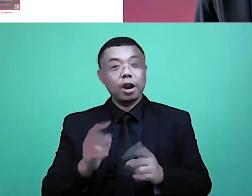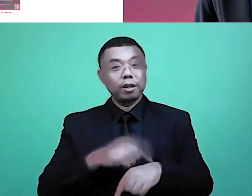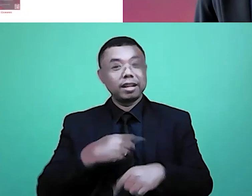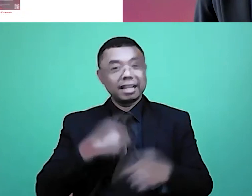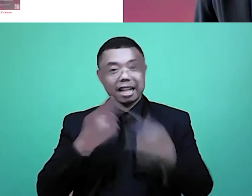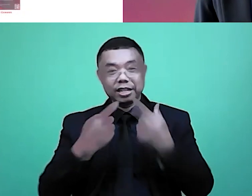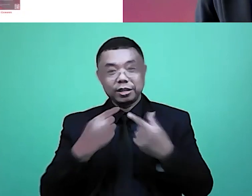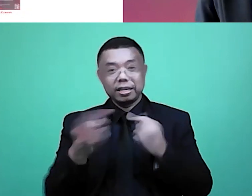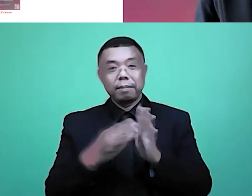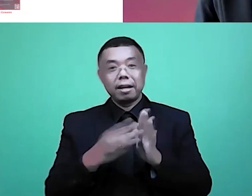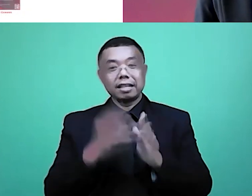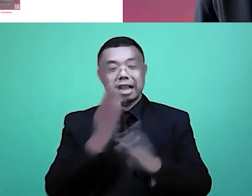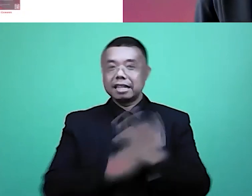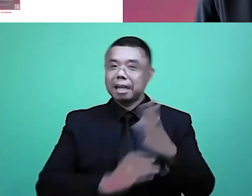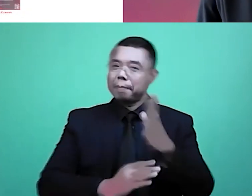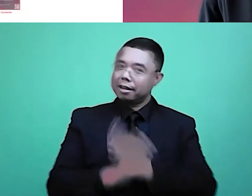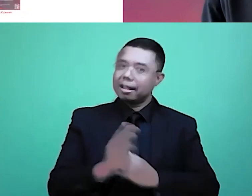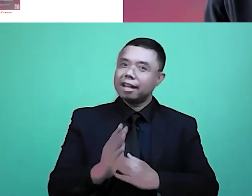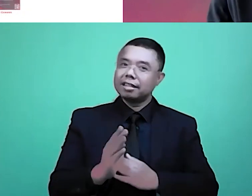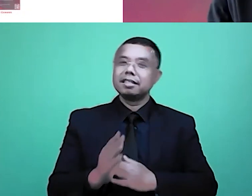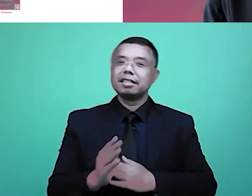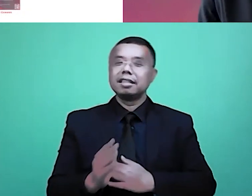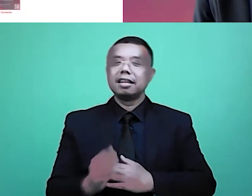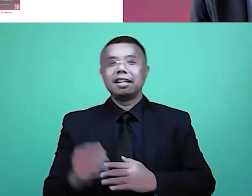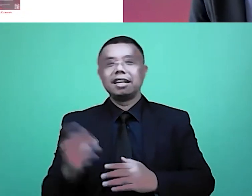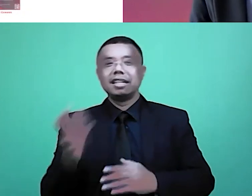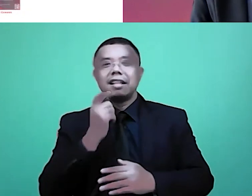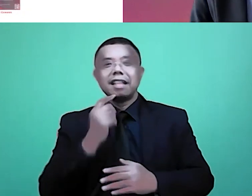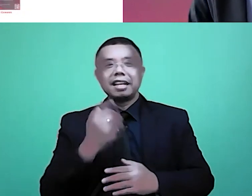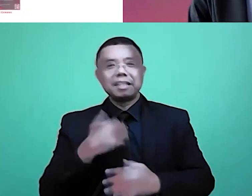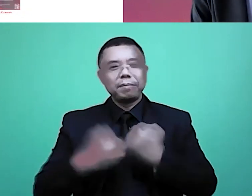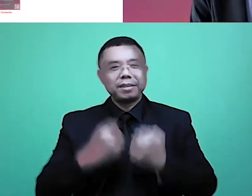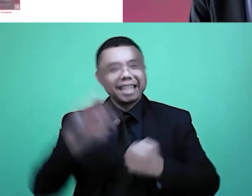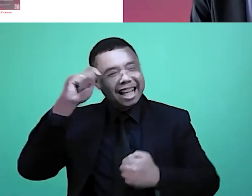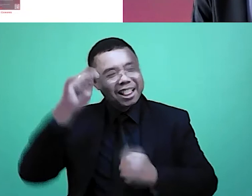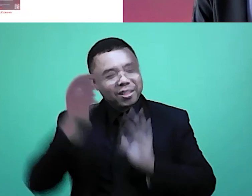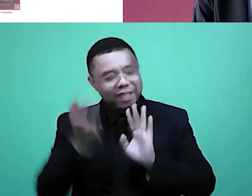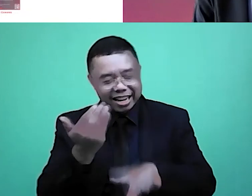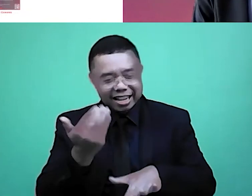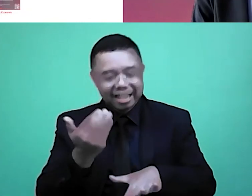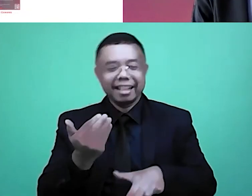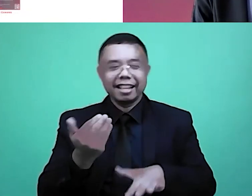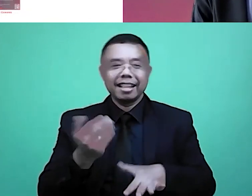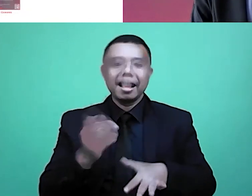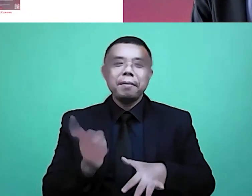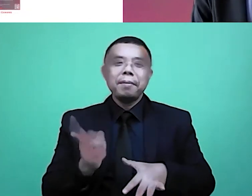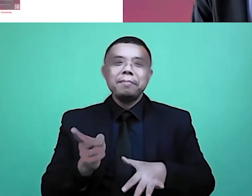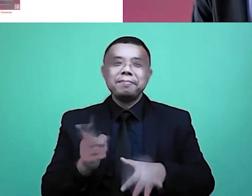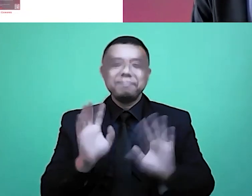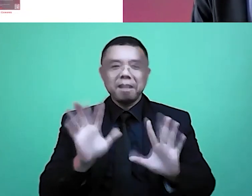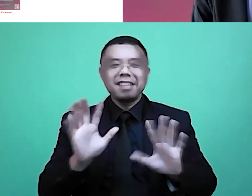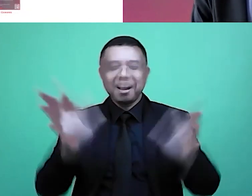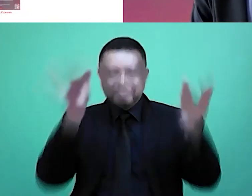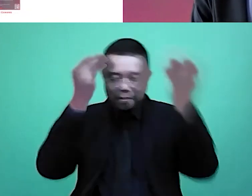around, trying to remember now, it's been such a rich field of information, data, healthcare, so